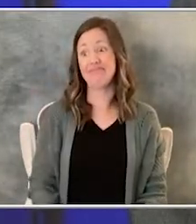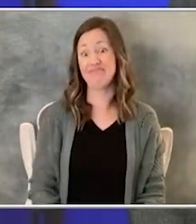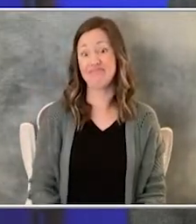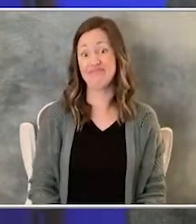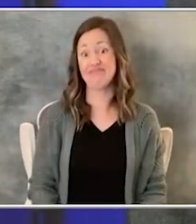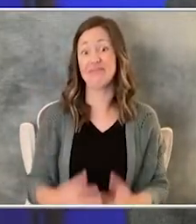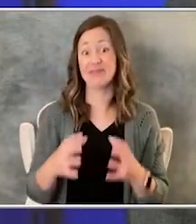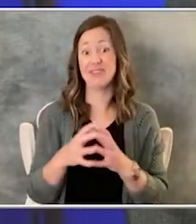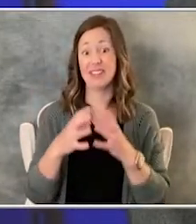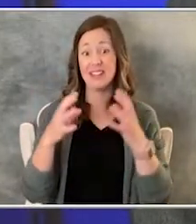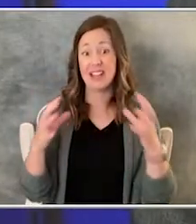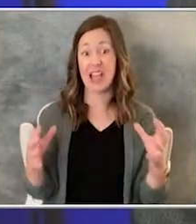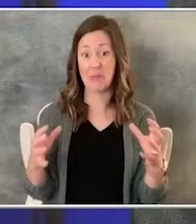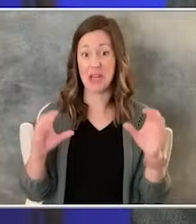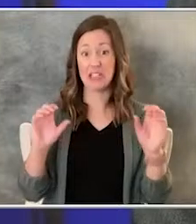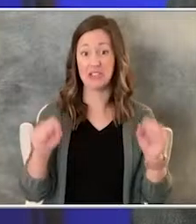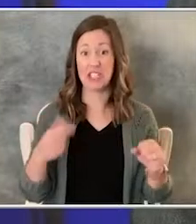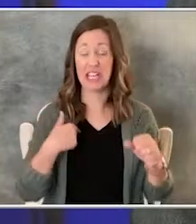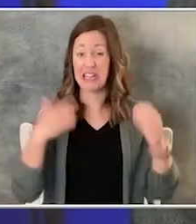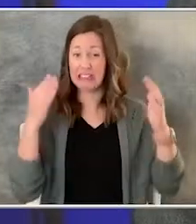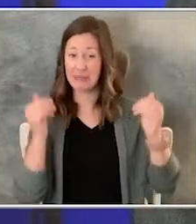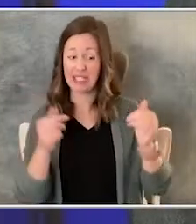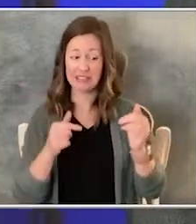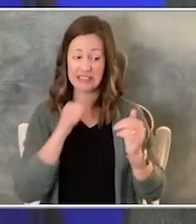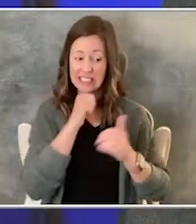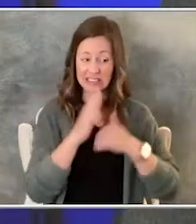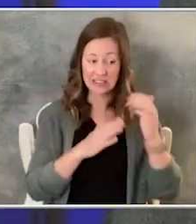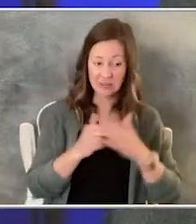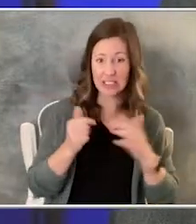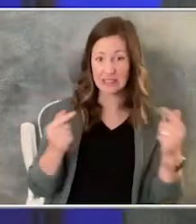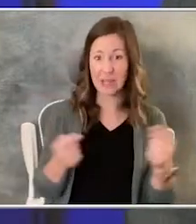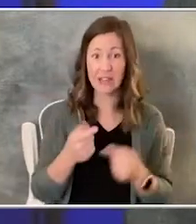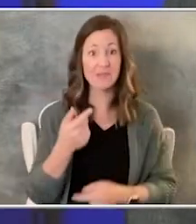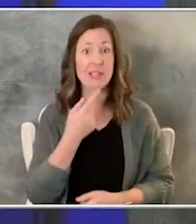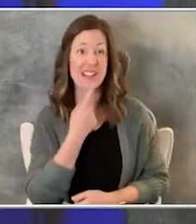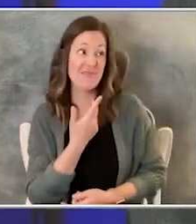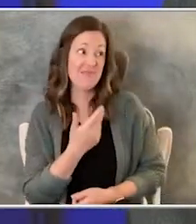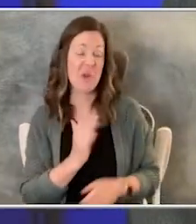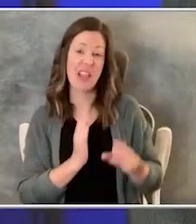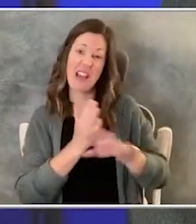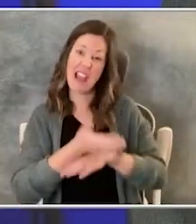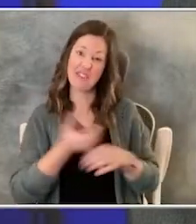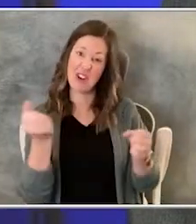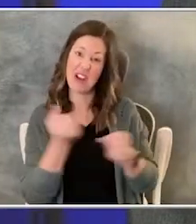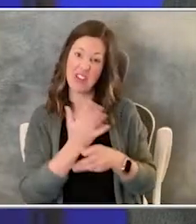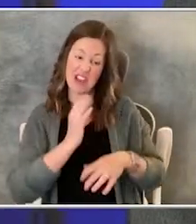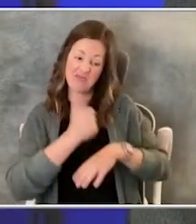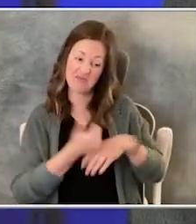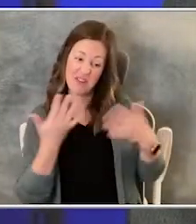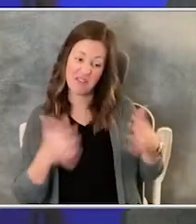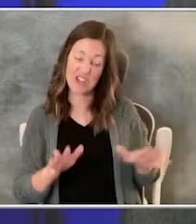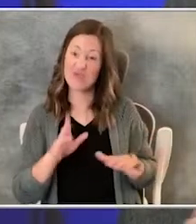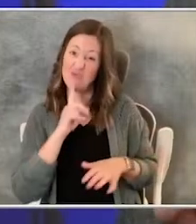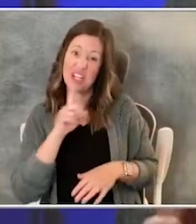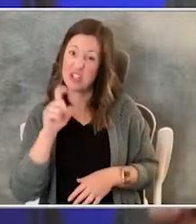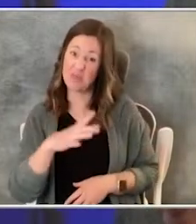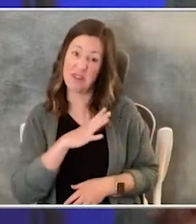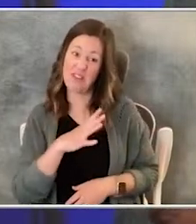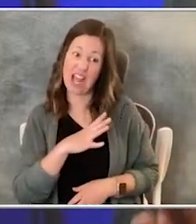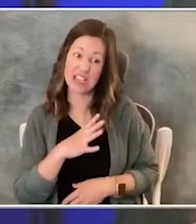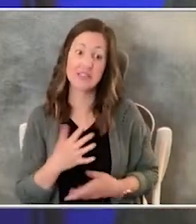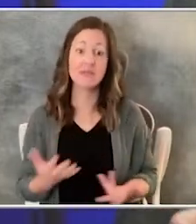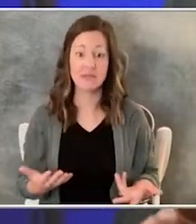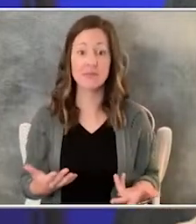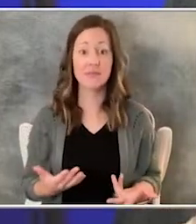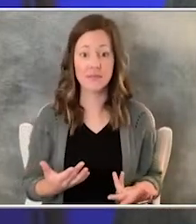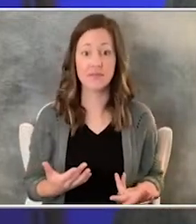bit relaxed, and they're less likely to be up looking around or scratching their face or whatever while you're working. So it